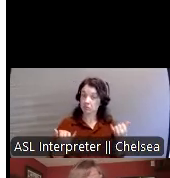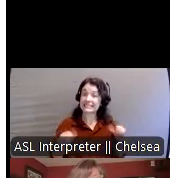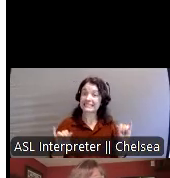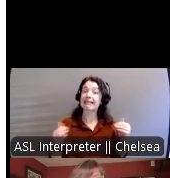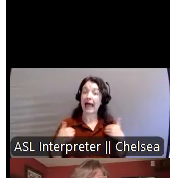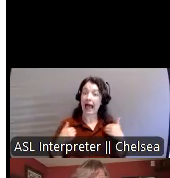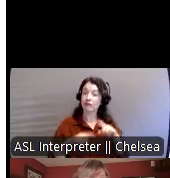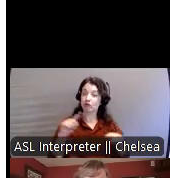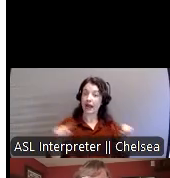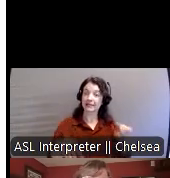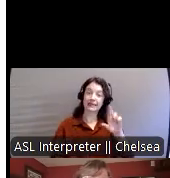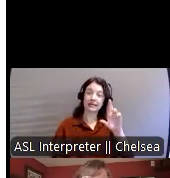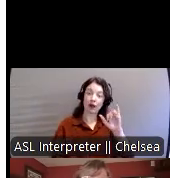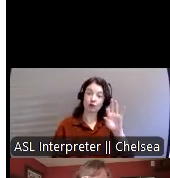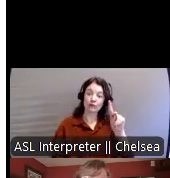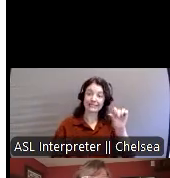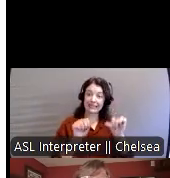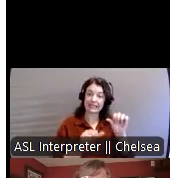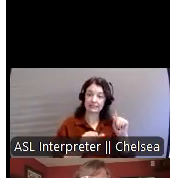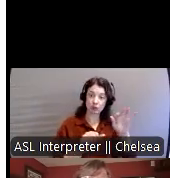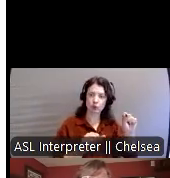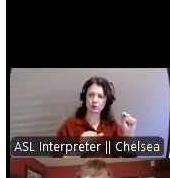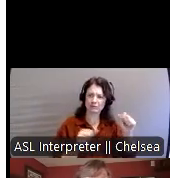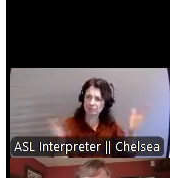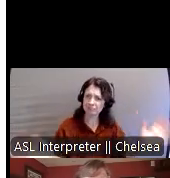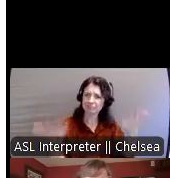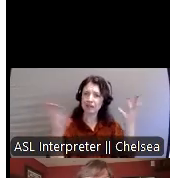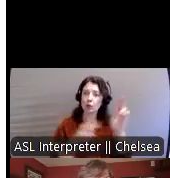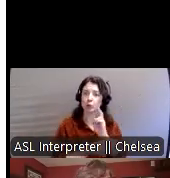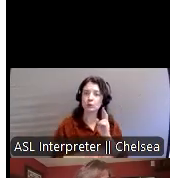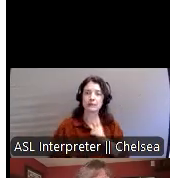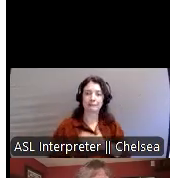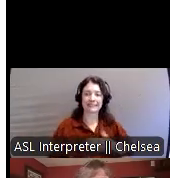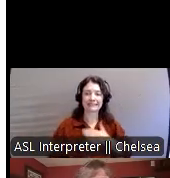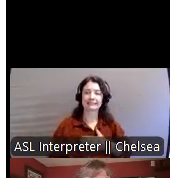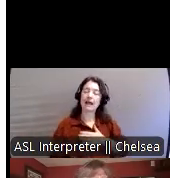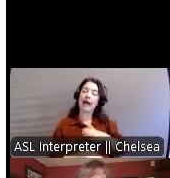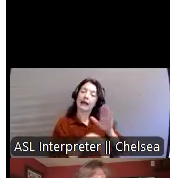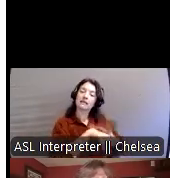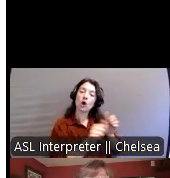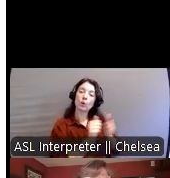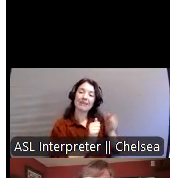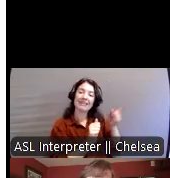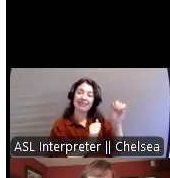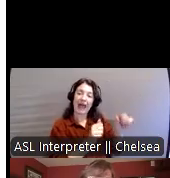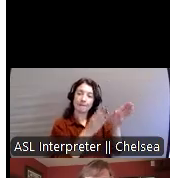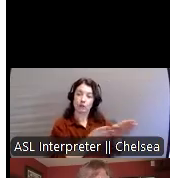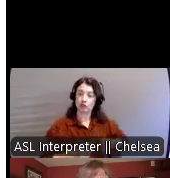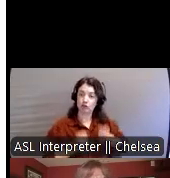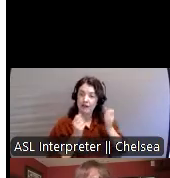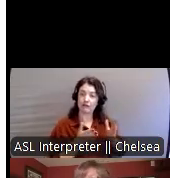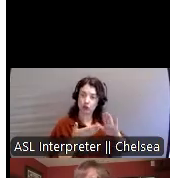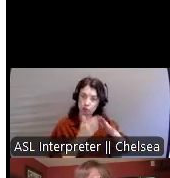Please utilize them, and please consult with a victim's community of care. That could be police, children's aid, treatment